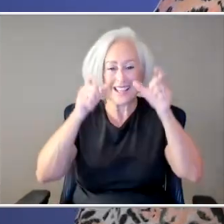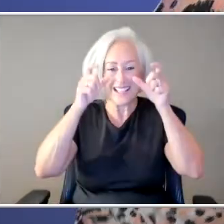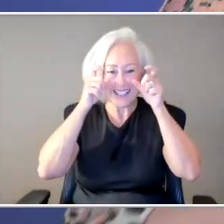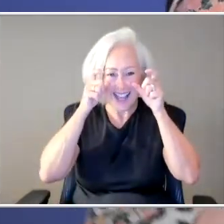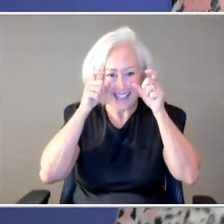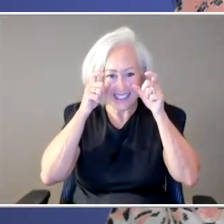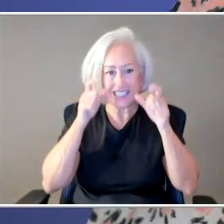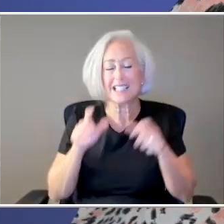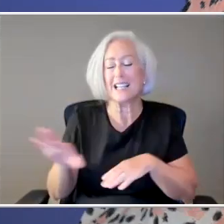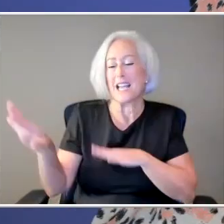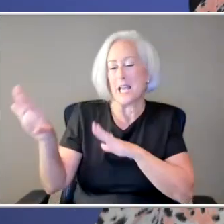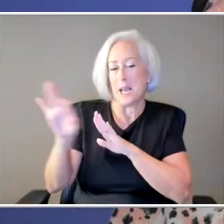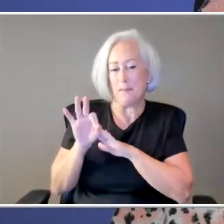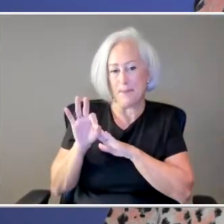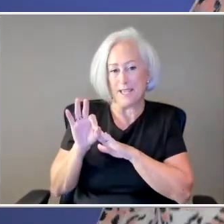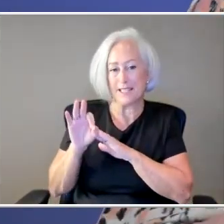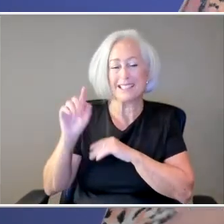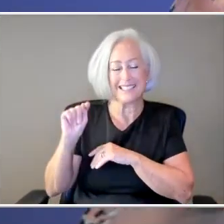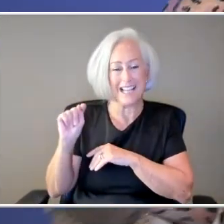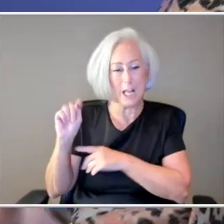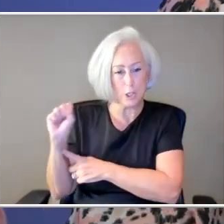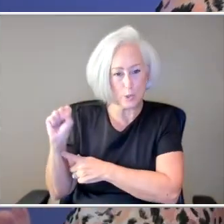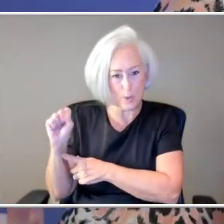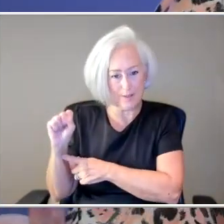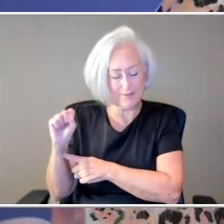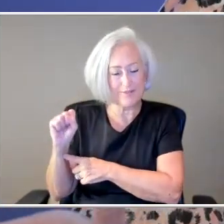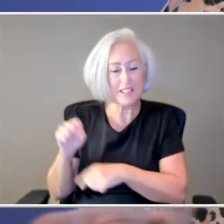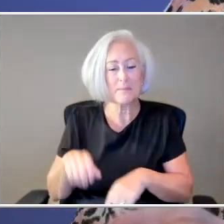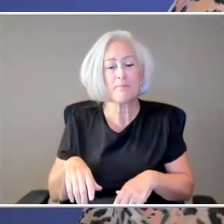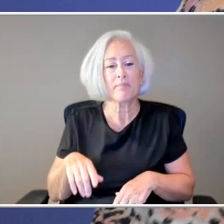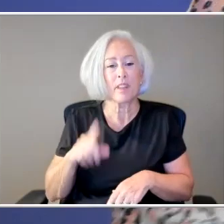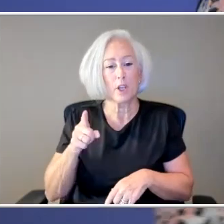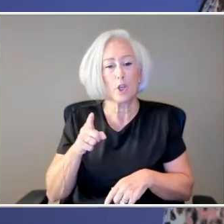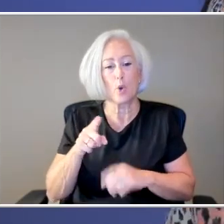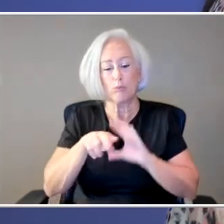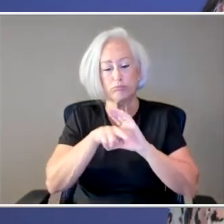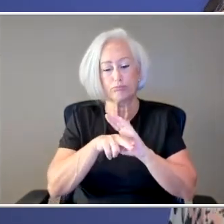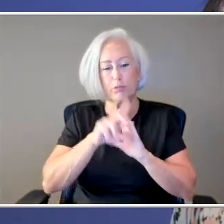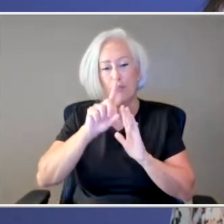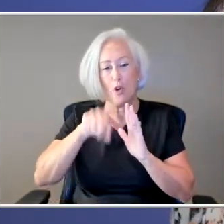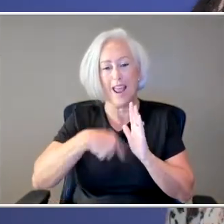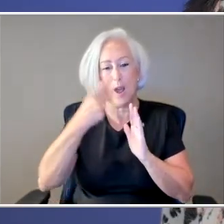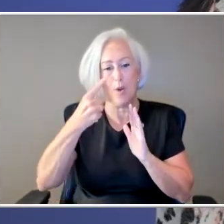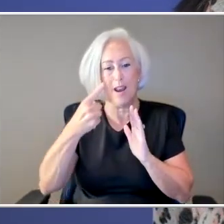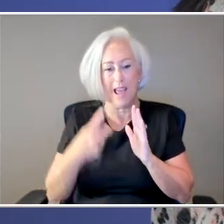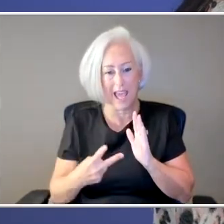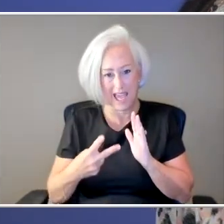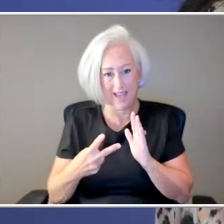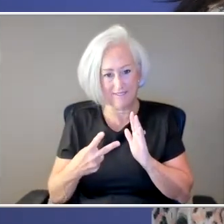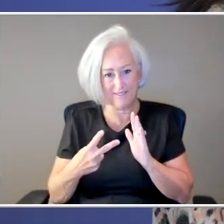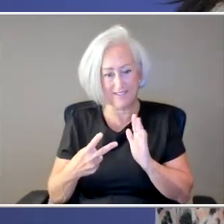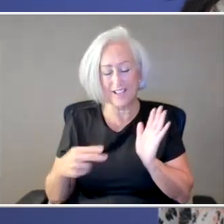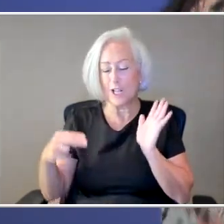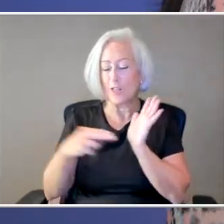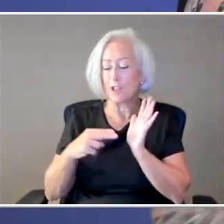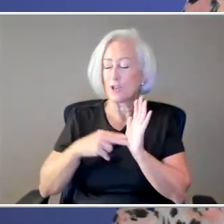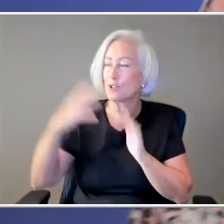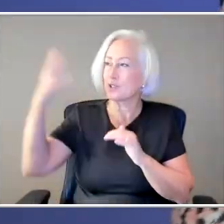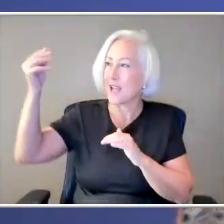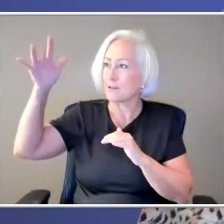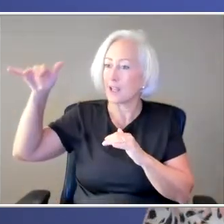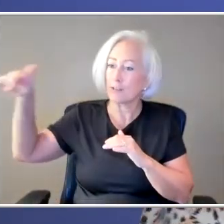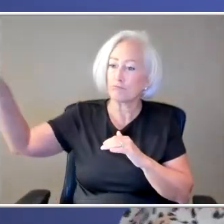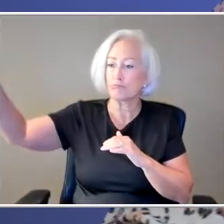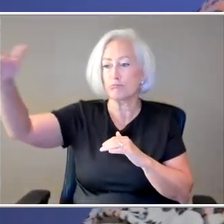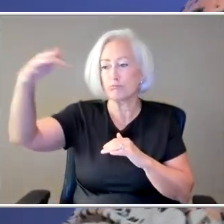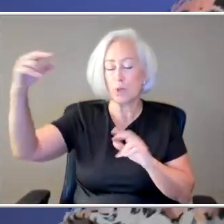so of course, when you're in there for like 1.5 hours almost, and the nurses out there like, watching